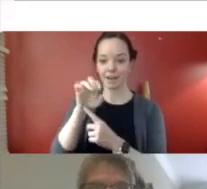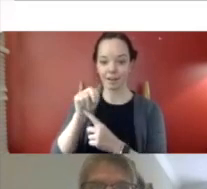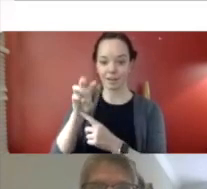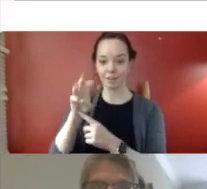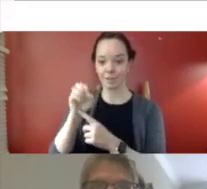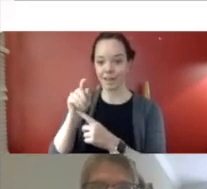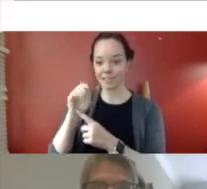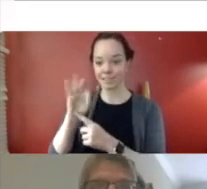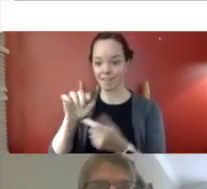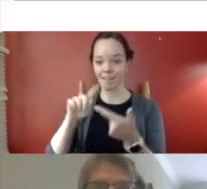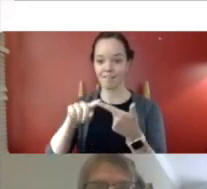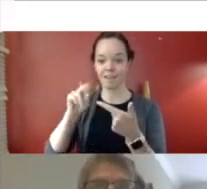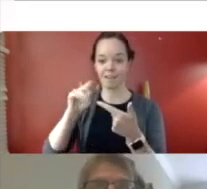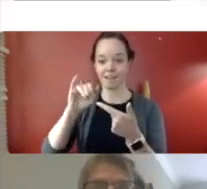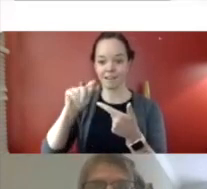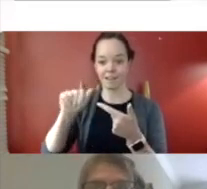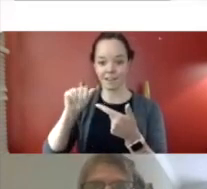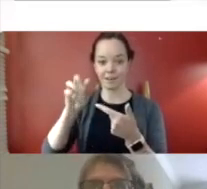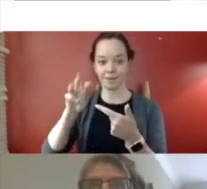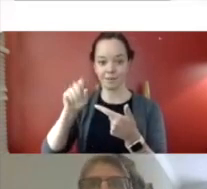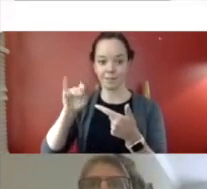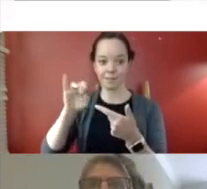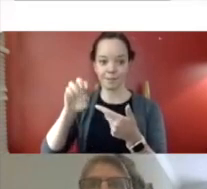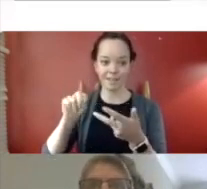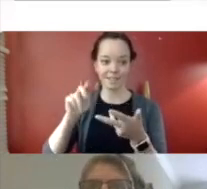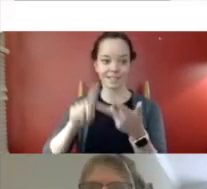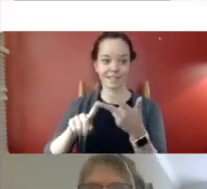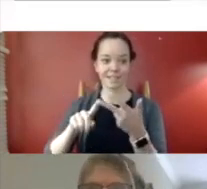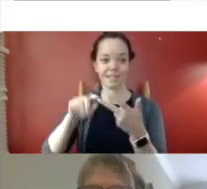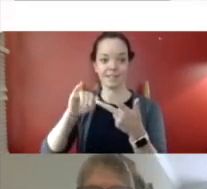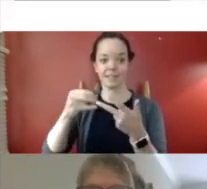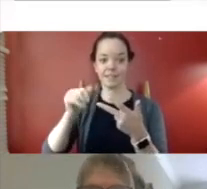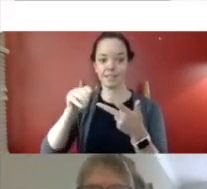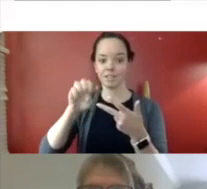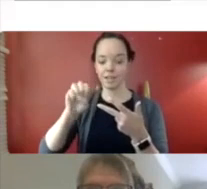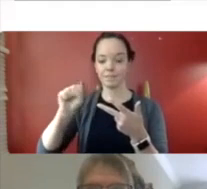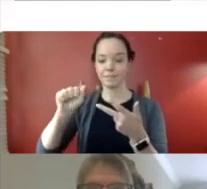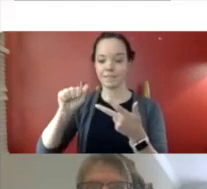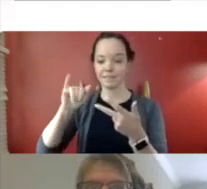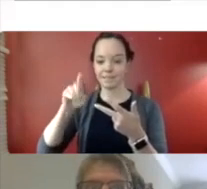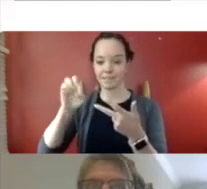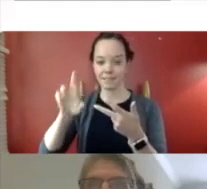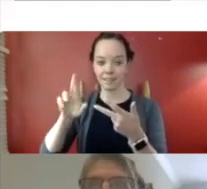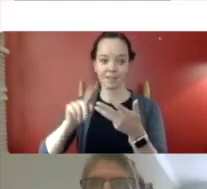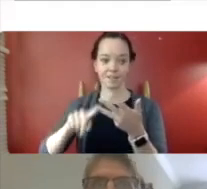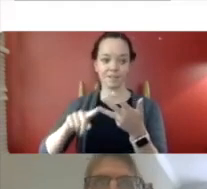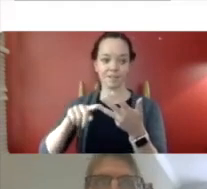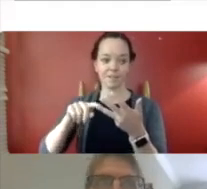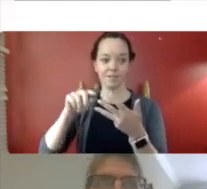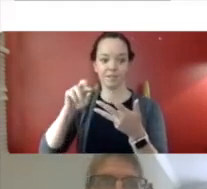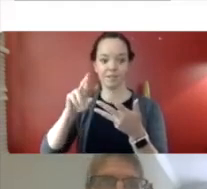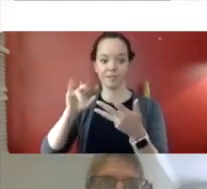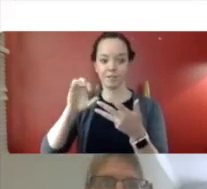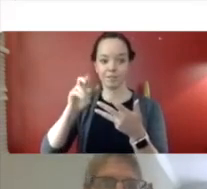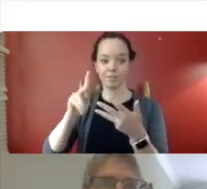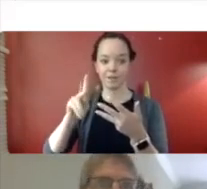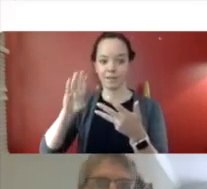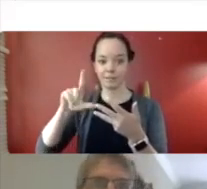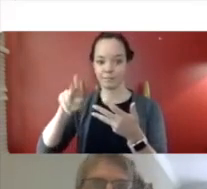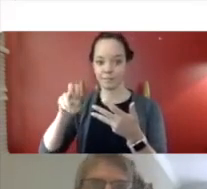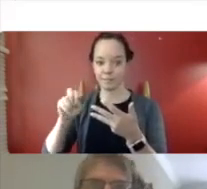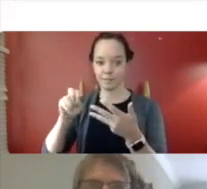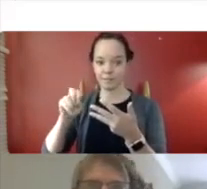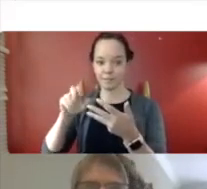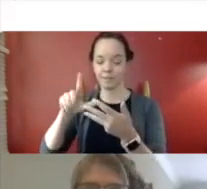Nelson, Diana Blythe, Jim Saylor, Ricky Liu, and Ian Bishop. The symposium's coordinator